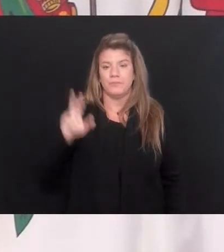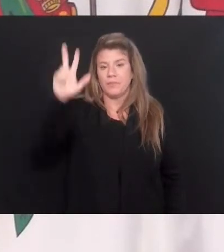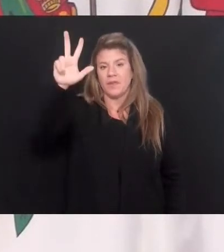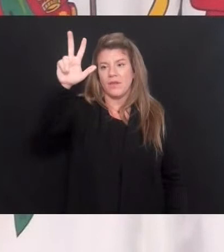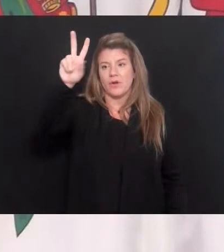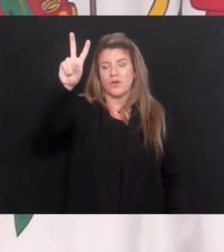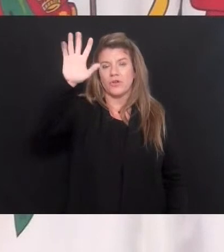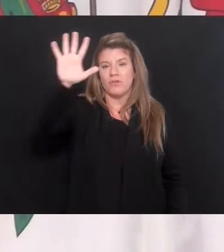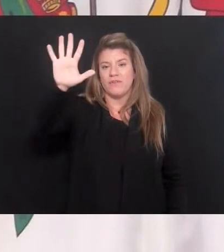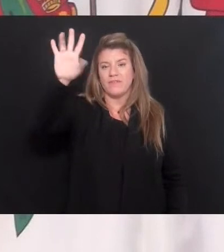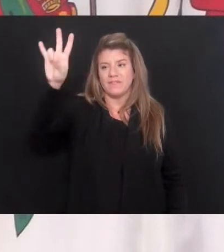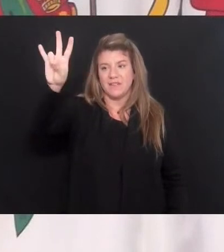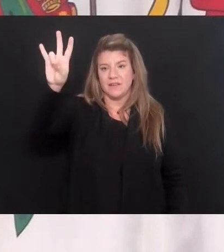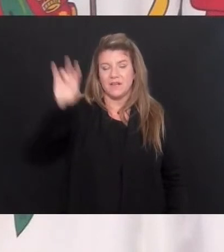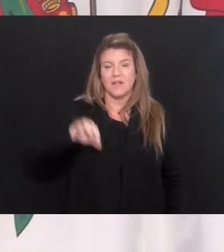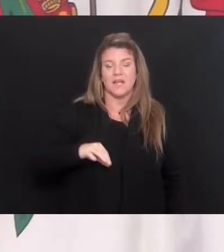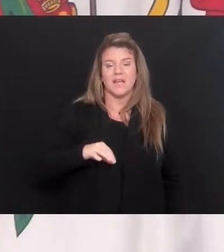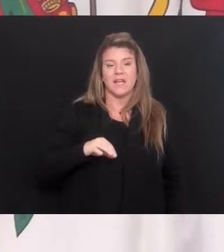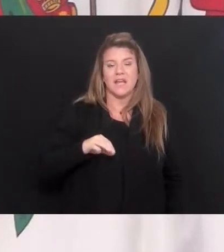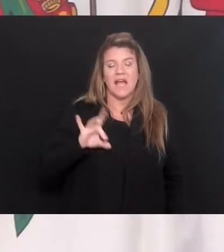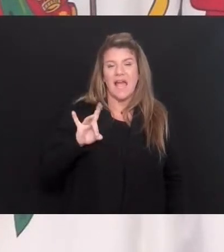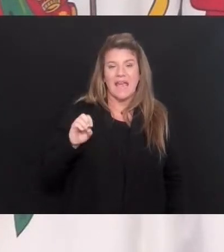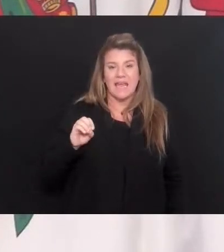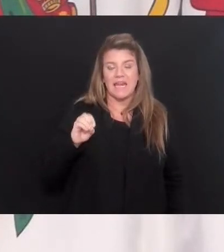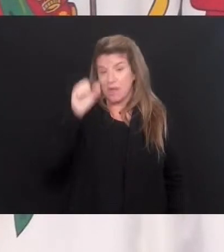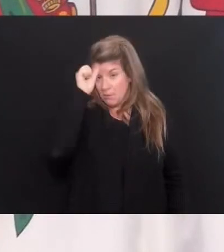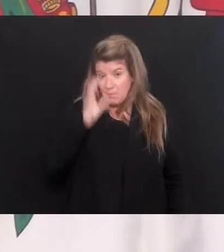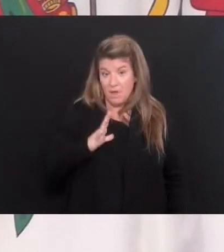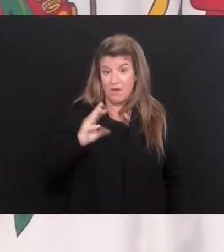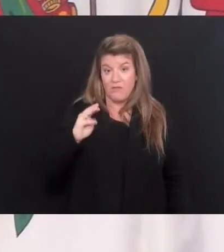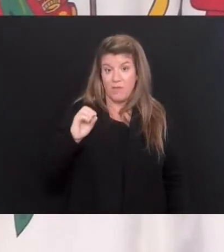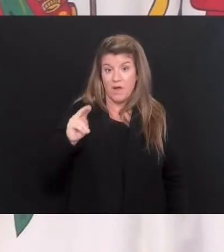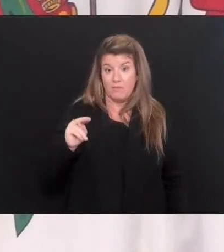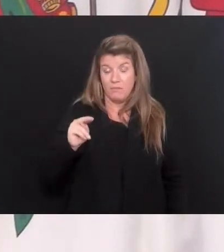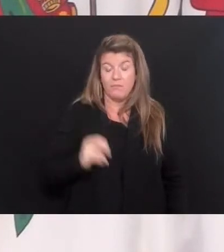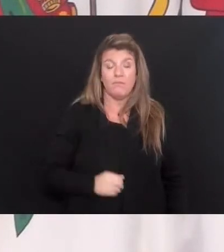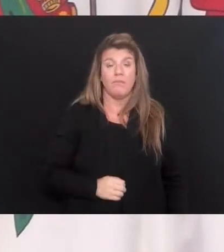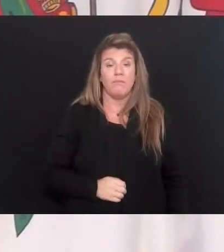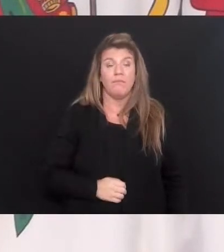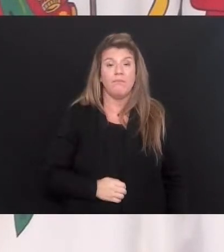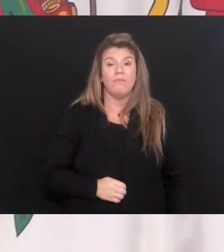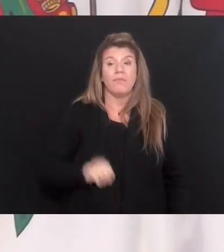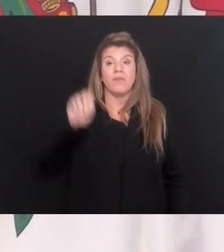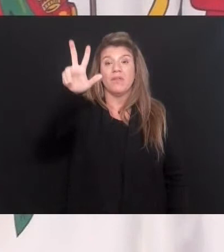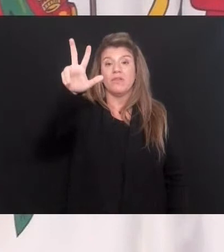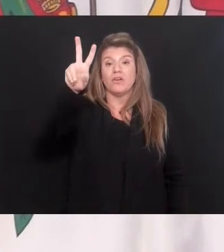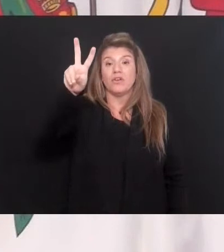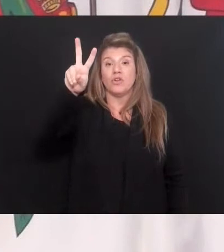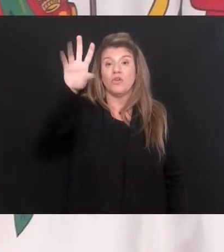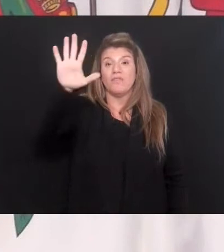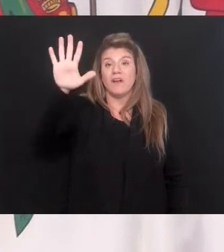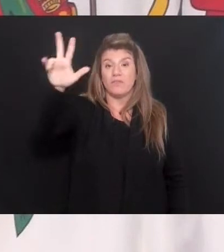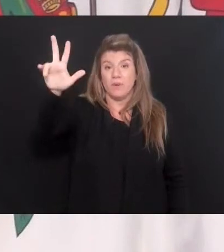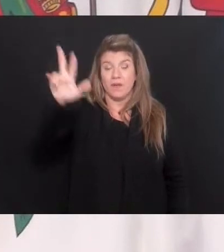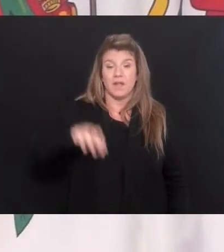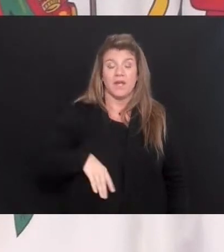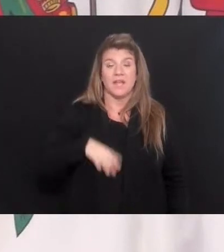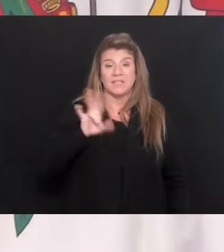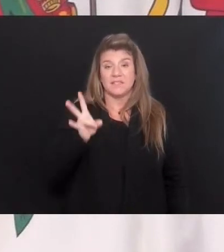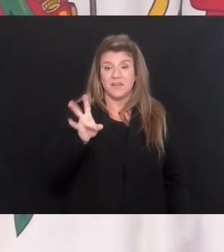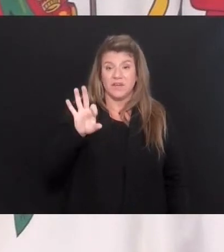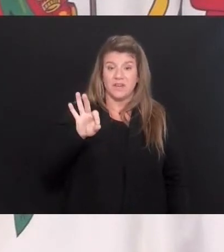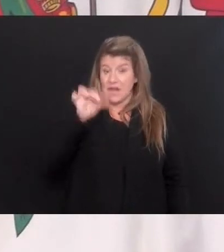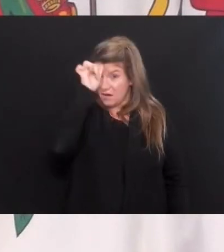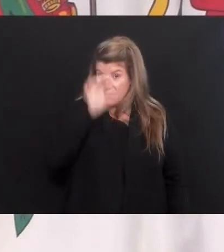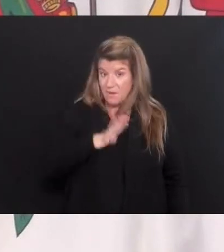3,252nd death is an 80-year-old male from Monongahelia County. The 3,253rd death is a 79-year-old